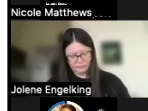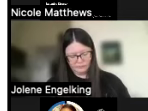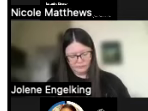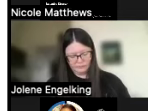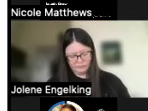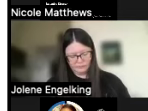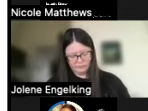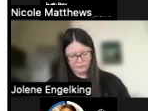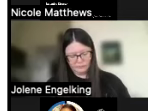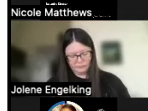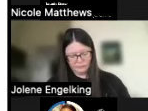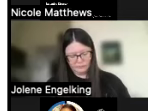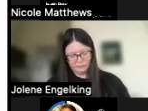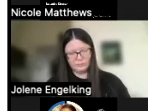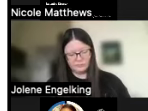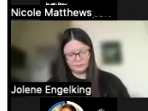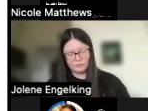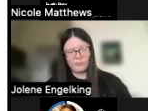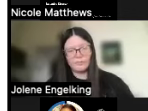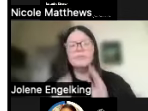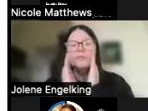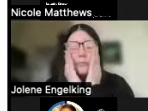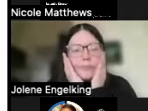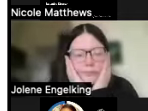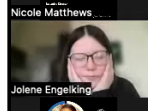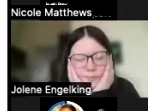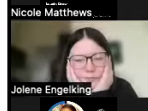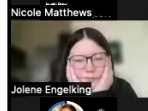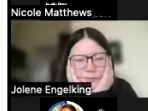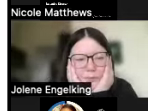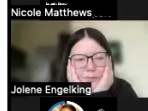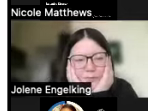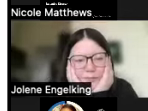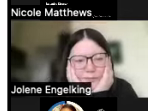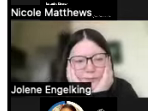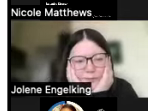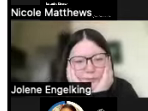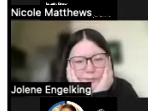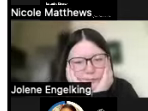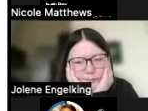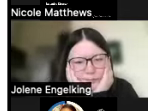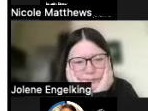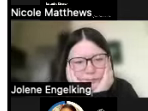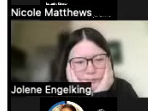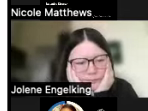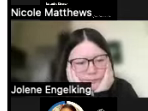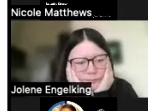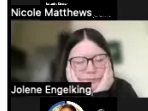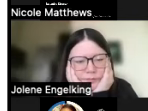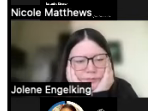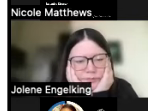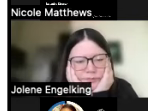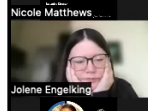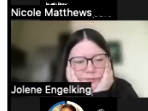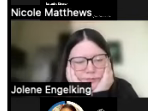services, and this is also true for people like in the criminal legal system, any